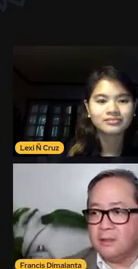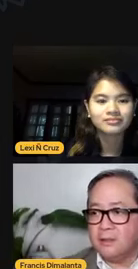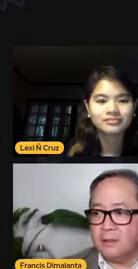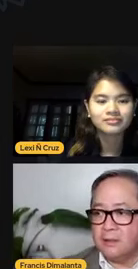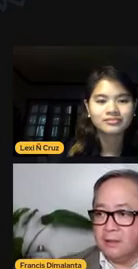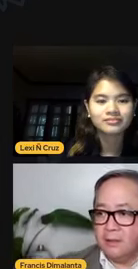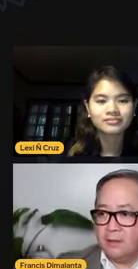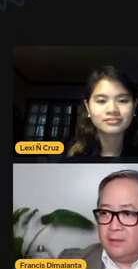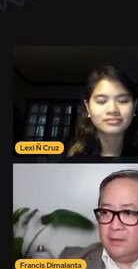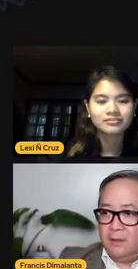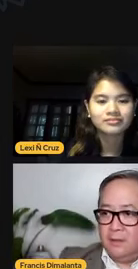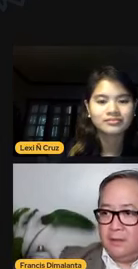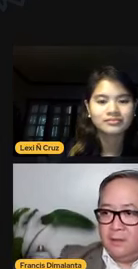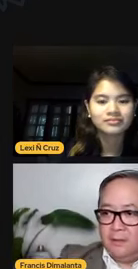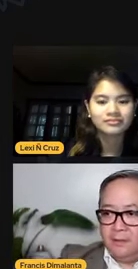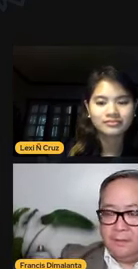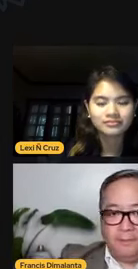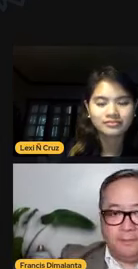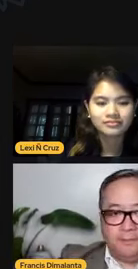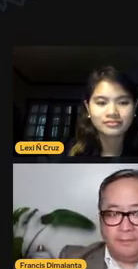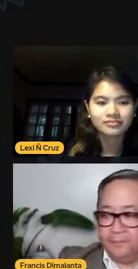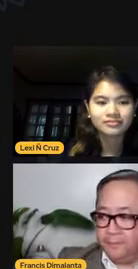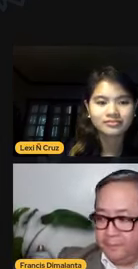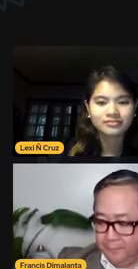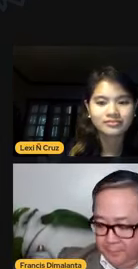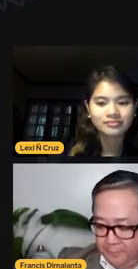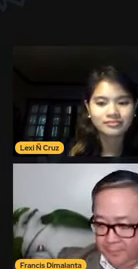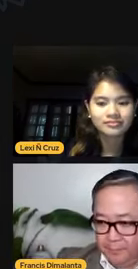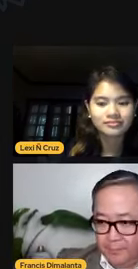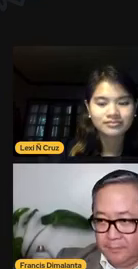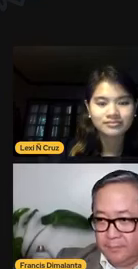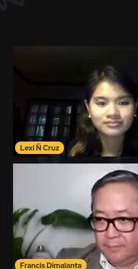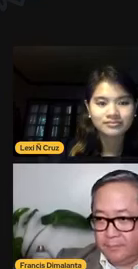the system that we have, yung schooling natin ngayon.